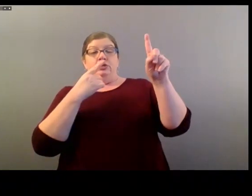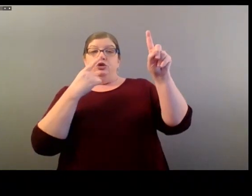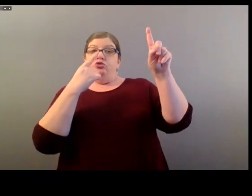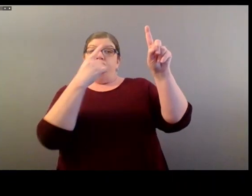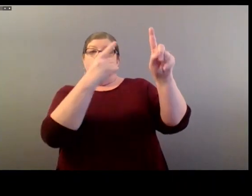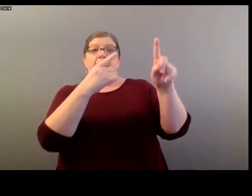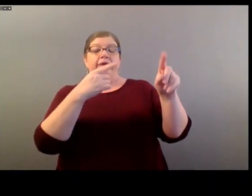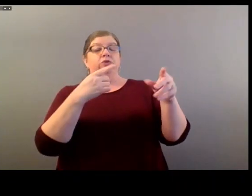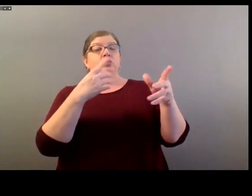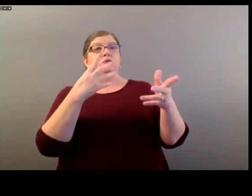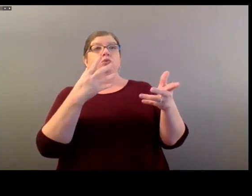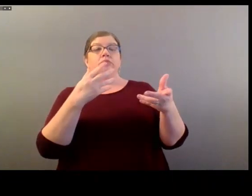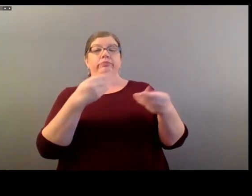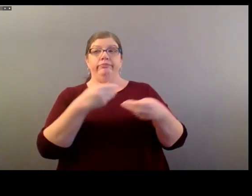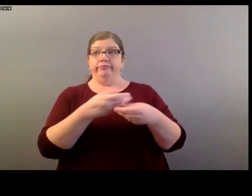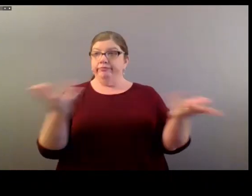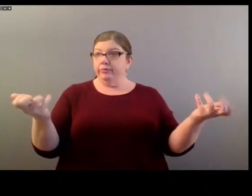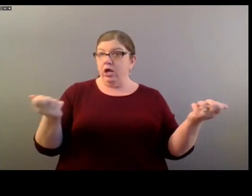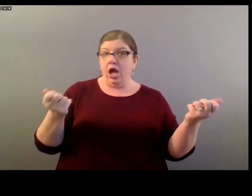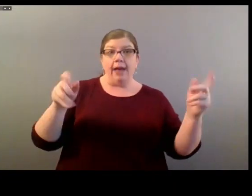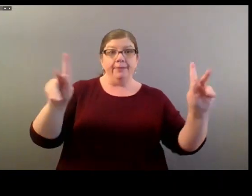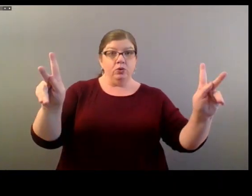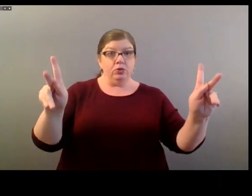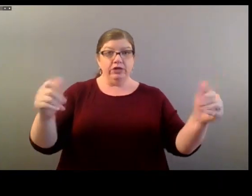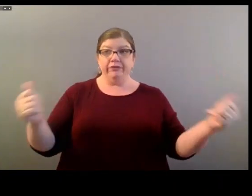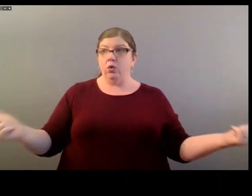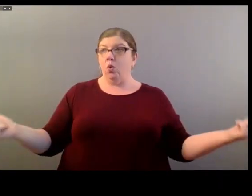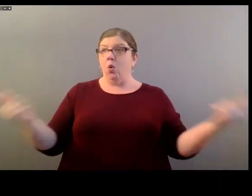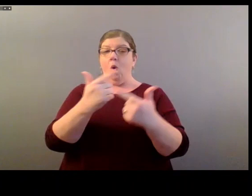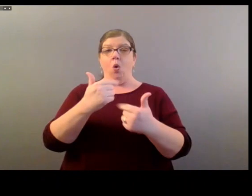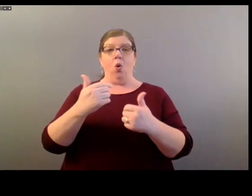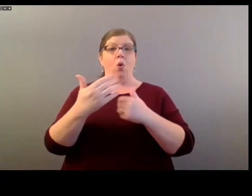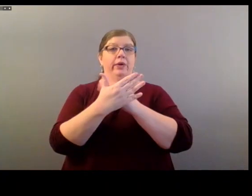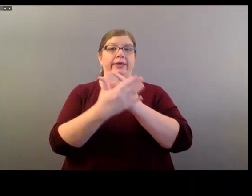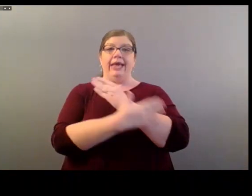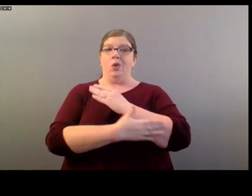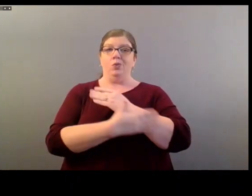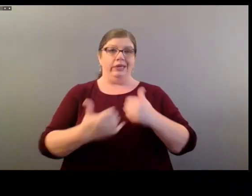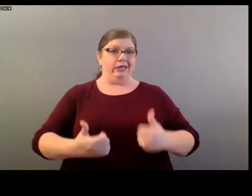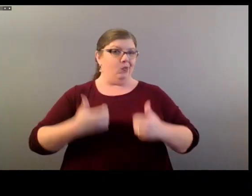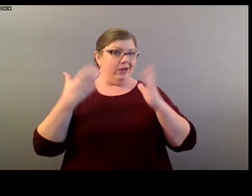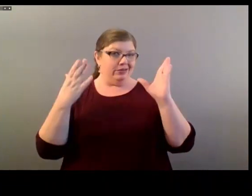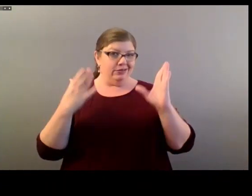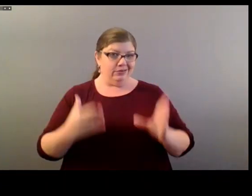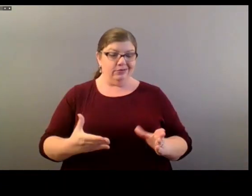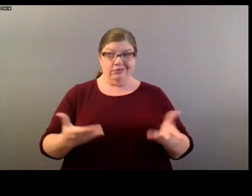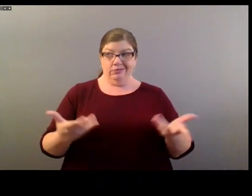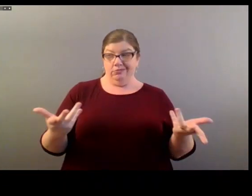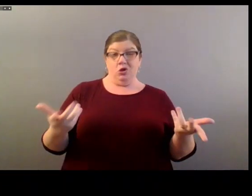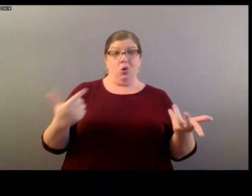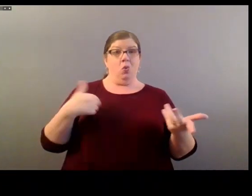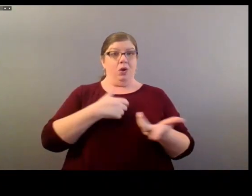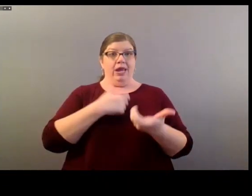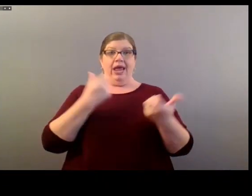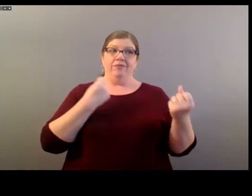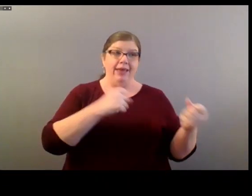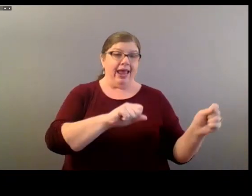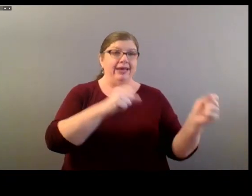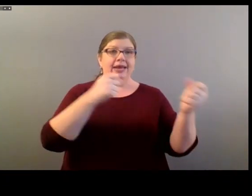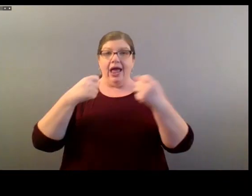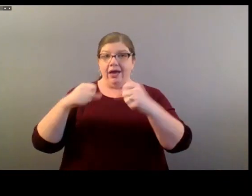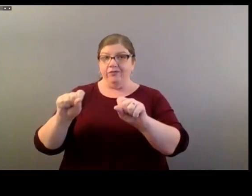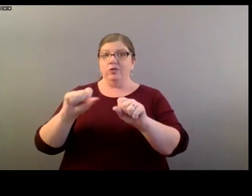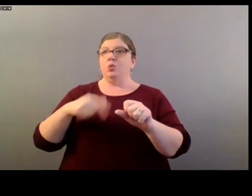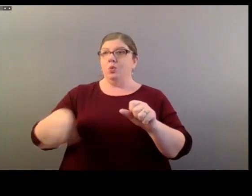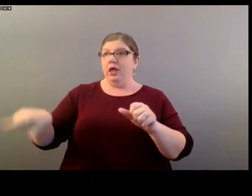uh, opportunities to all county residents, and we have made efforts with our